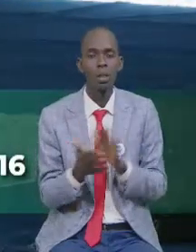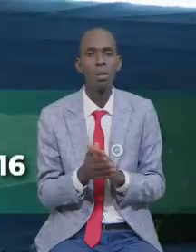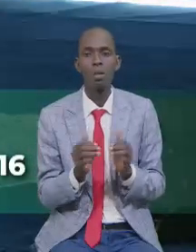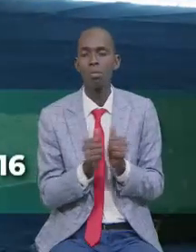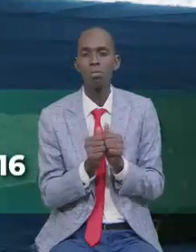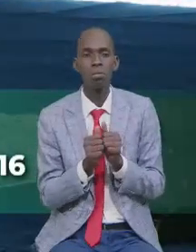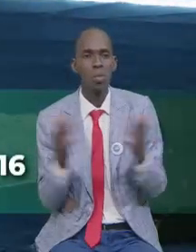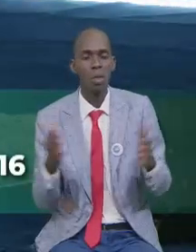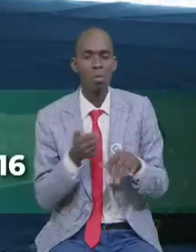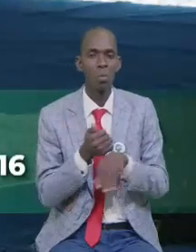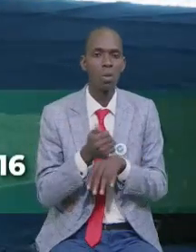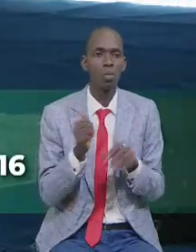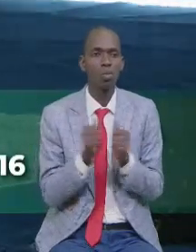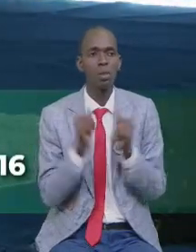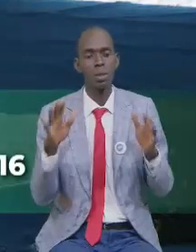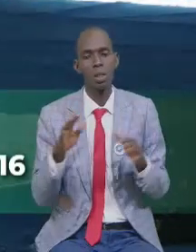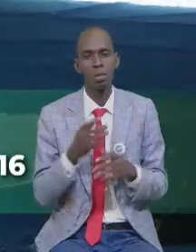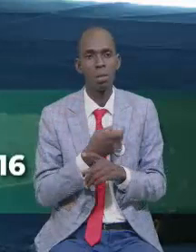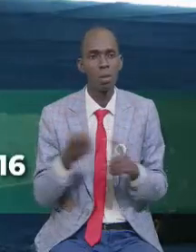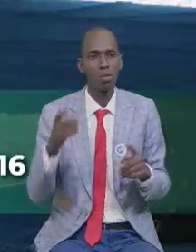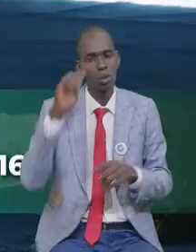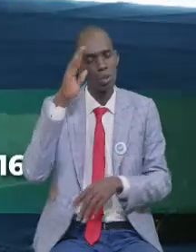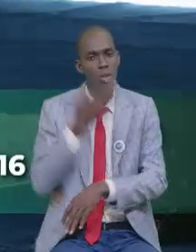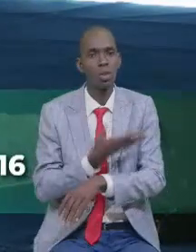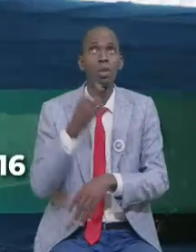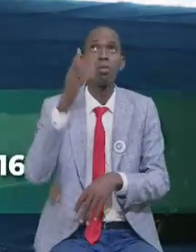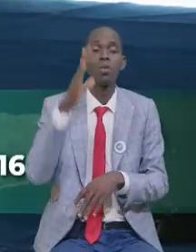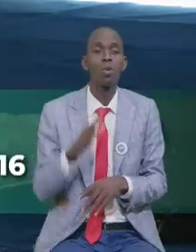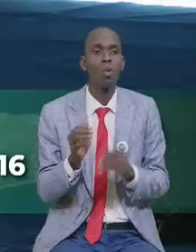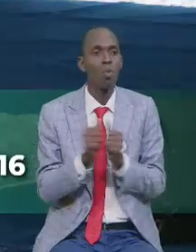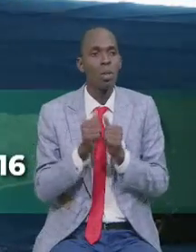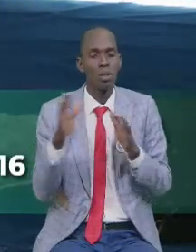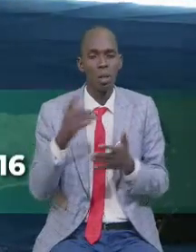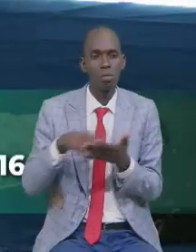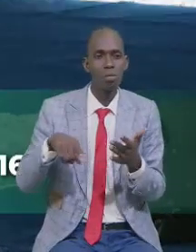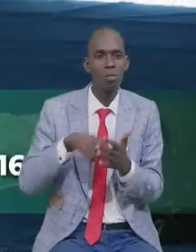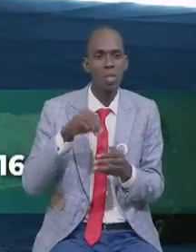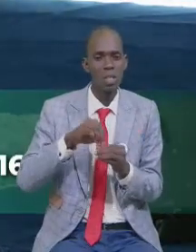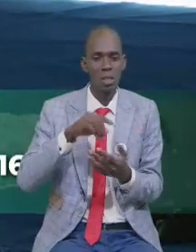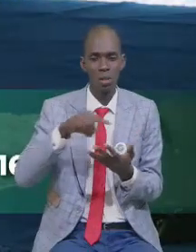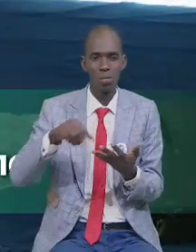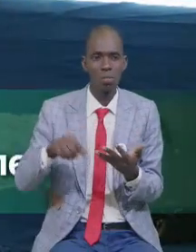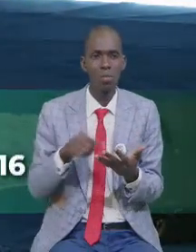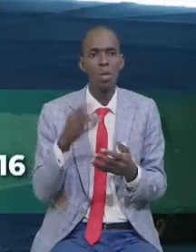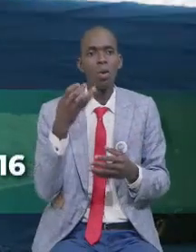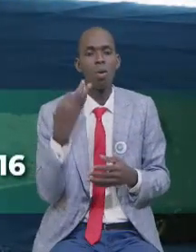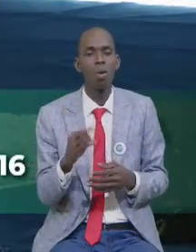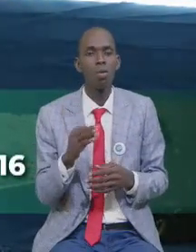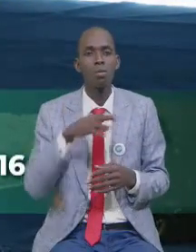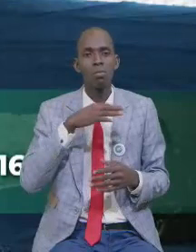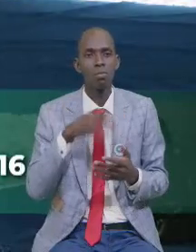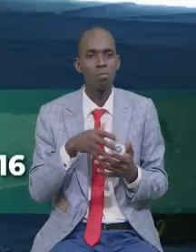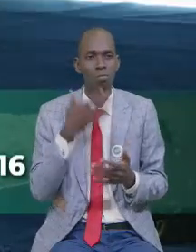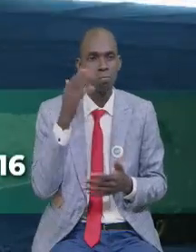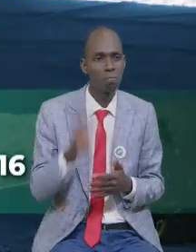without rebuke, in the midst of a crooked and perverse nation, among whom ye shine